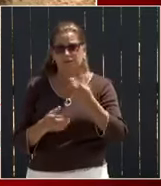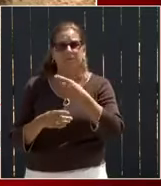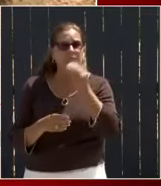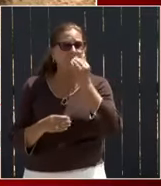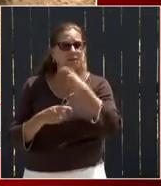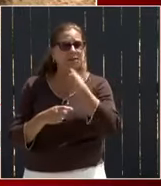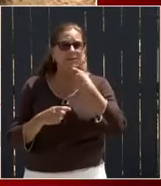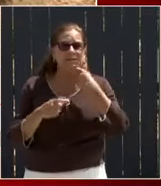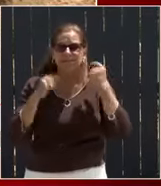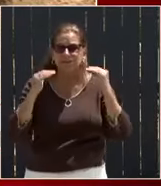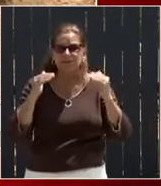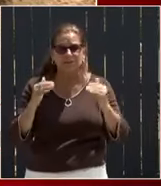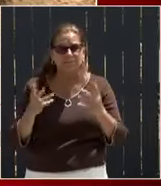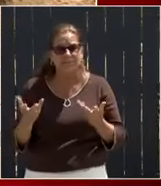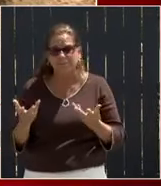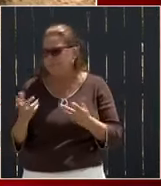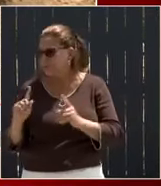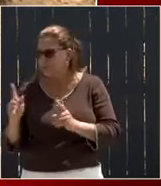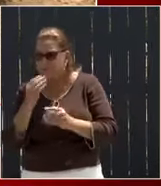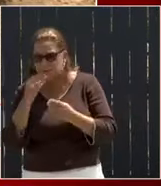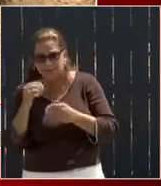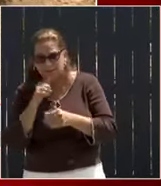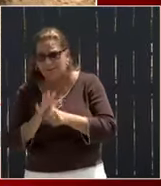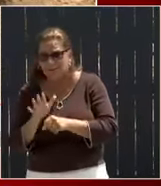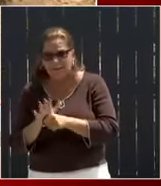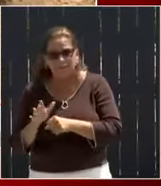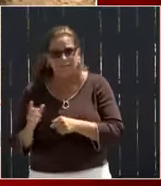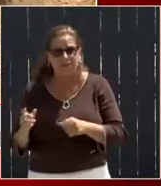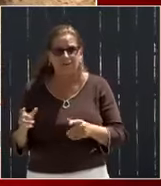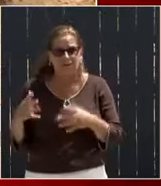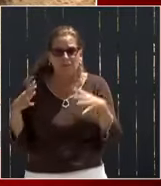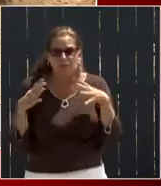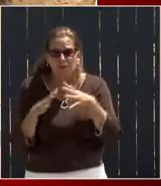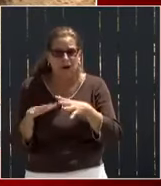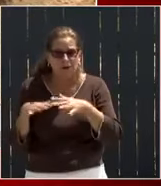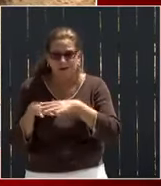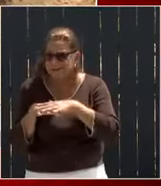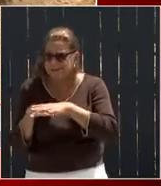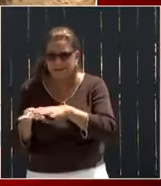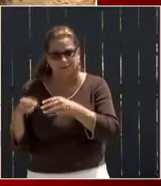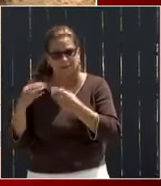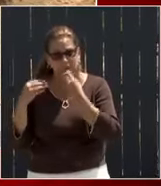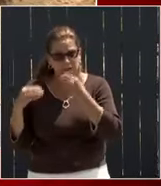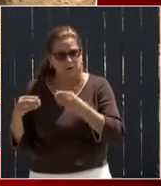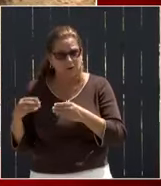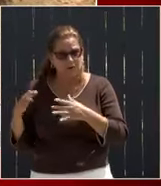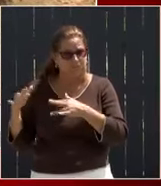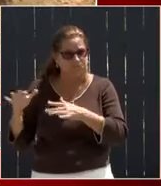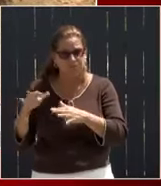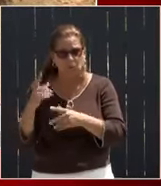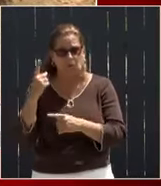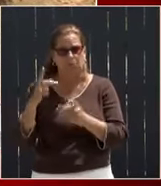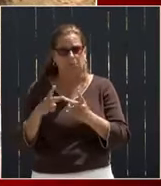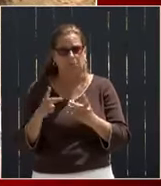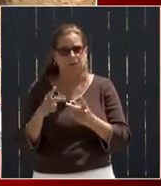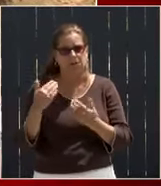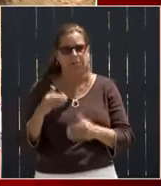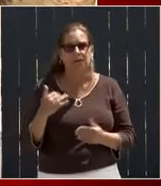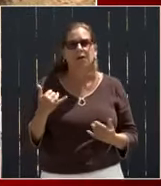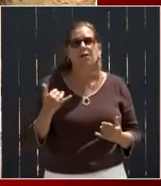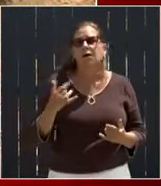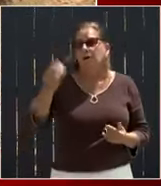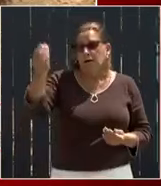of many grocery stores in their communities. There's crowding, and there's lots of folks going to the same place, which actually informed